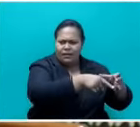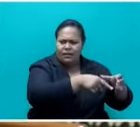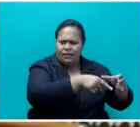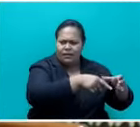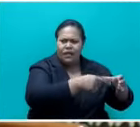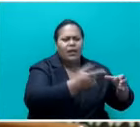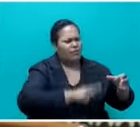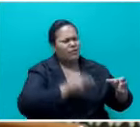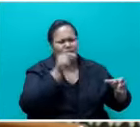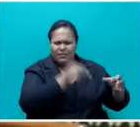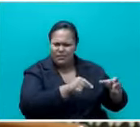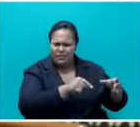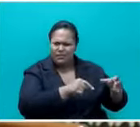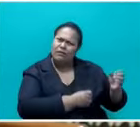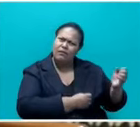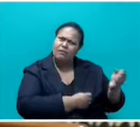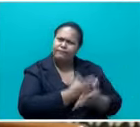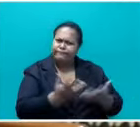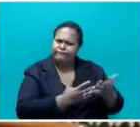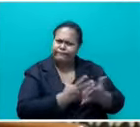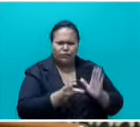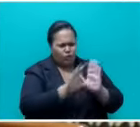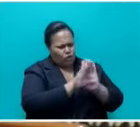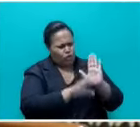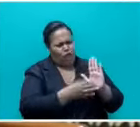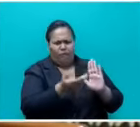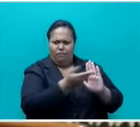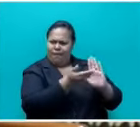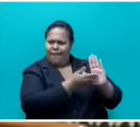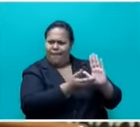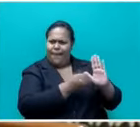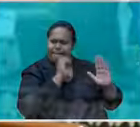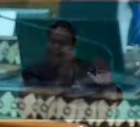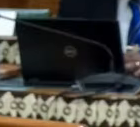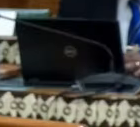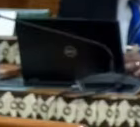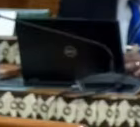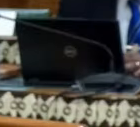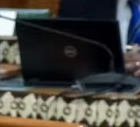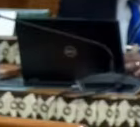both constitutionally and electorally bound to abide by the decisions of the Electoral Commission.